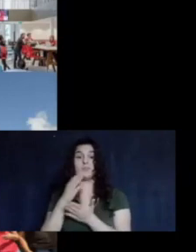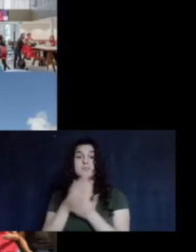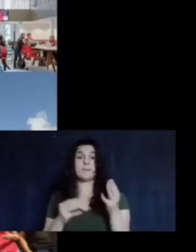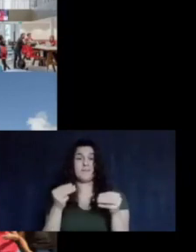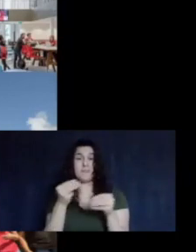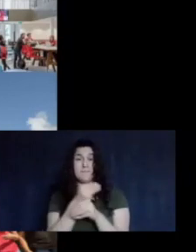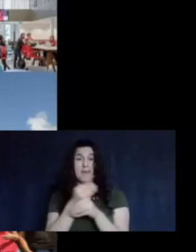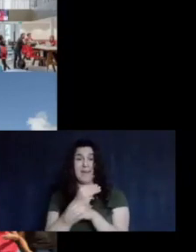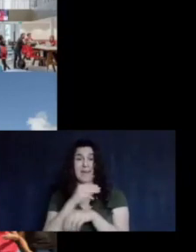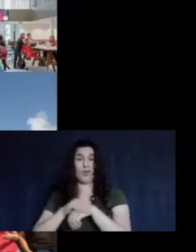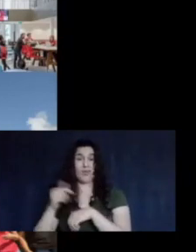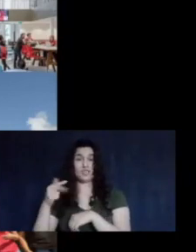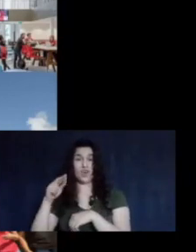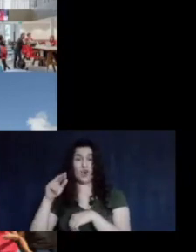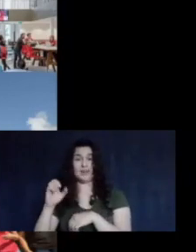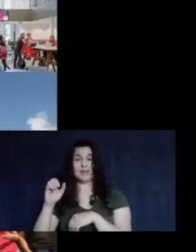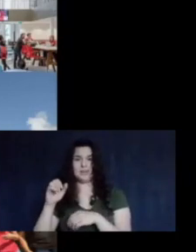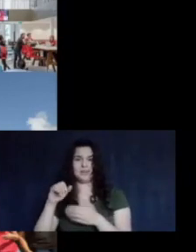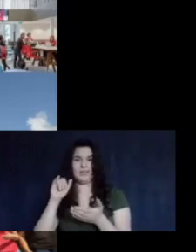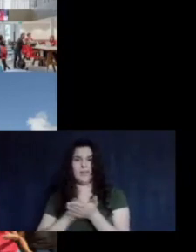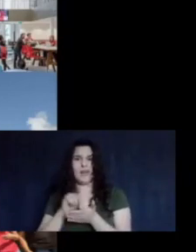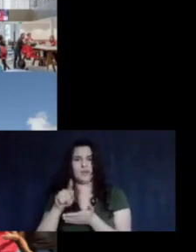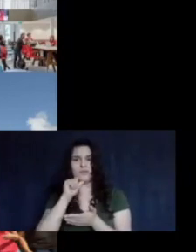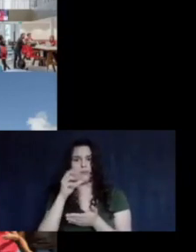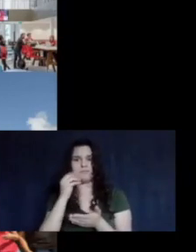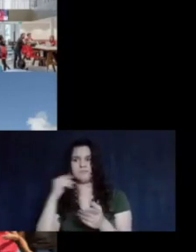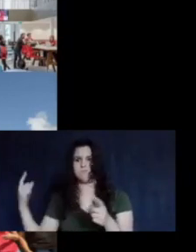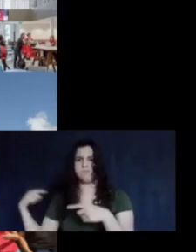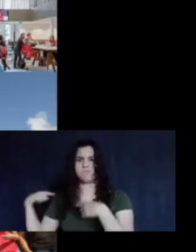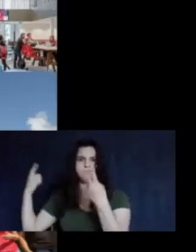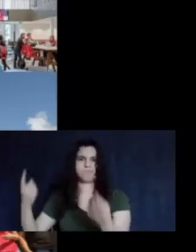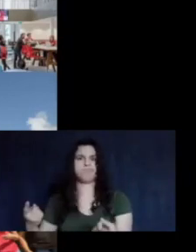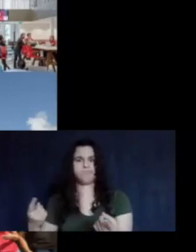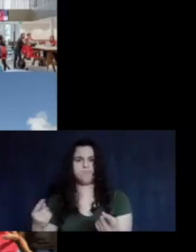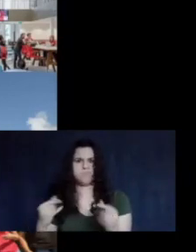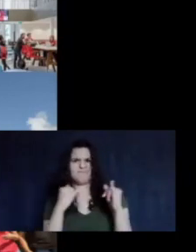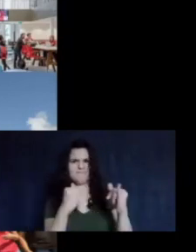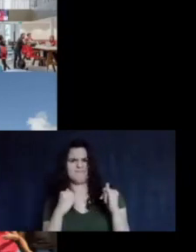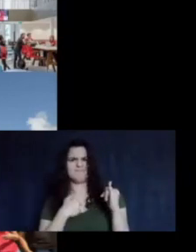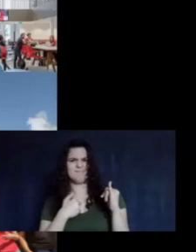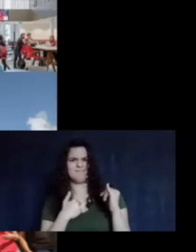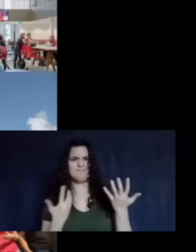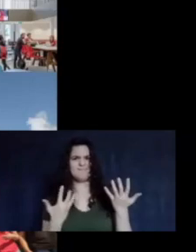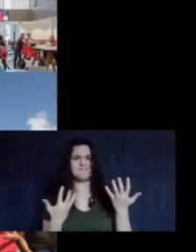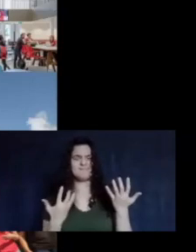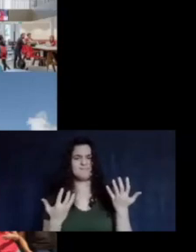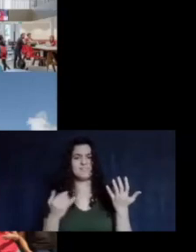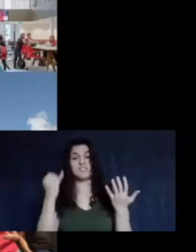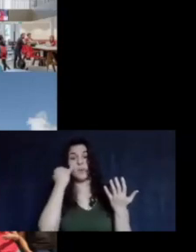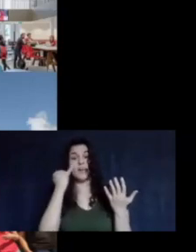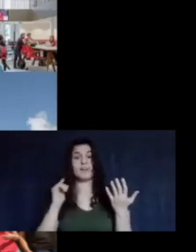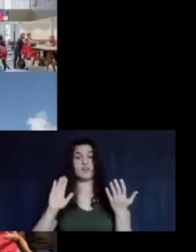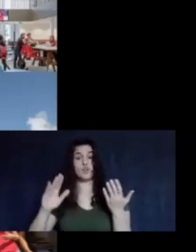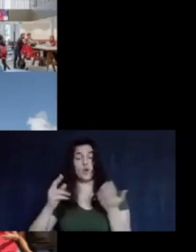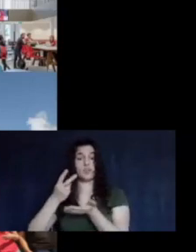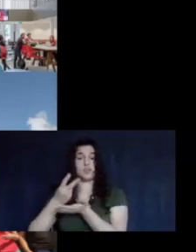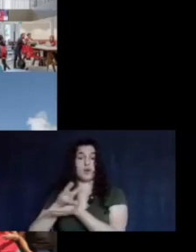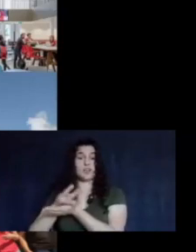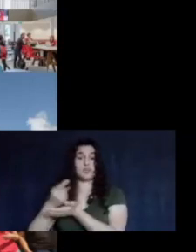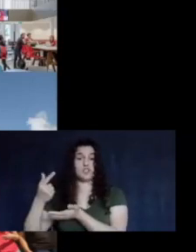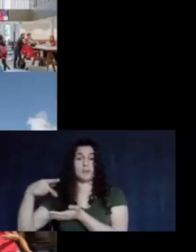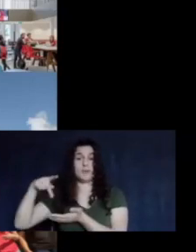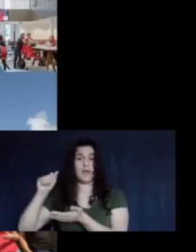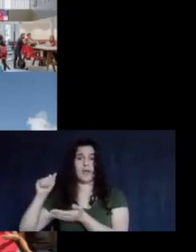on the GRE is something you're pretty far removed from. I know I would be. So if you have a really high graduate GPA, so let's say